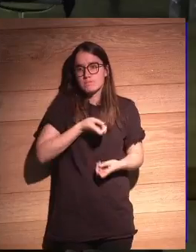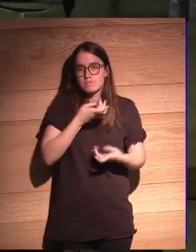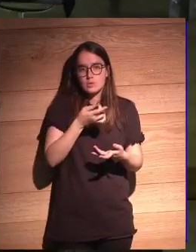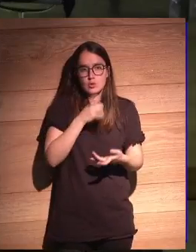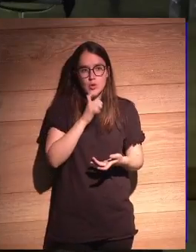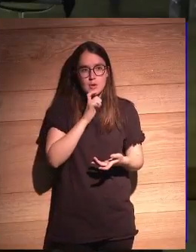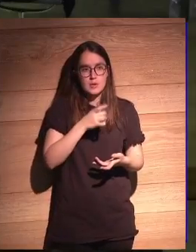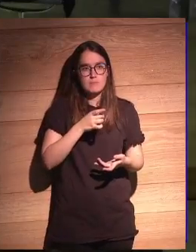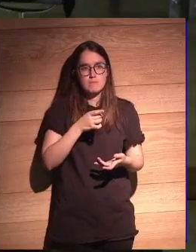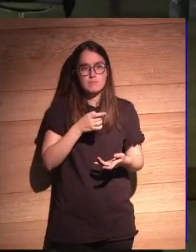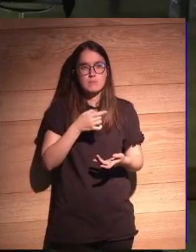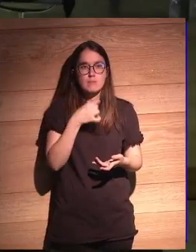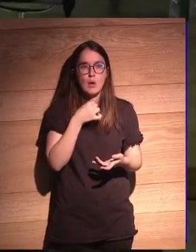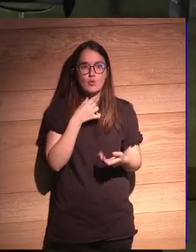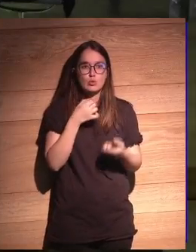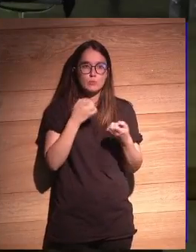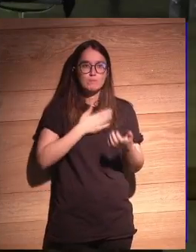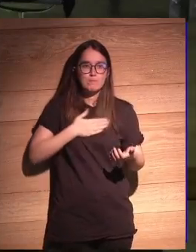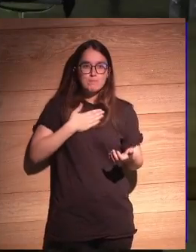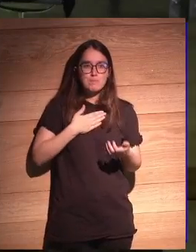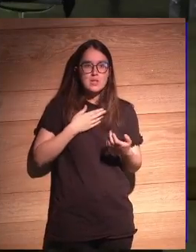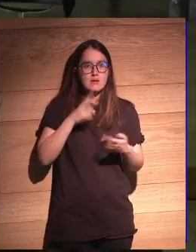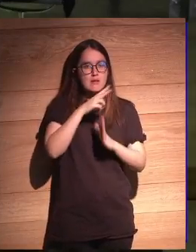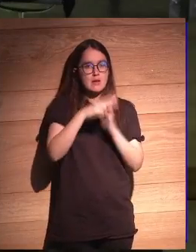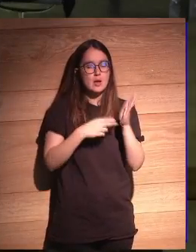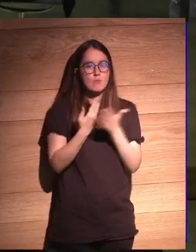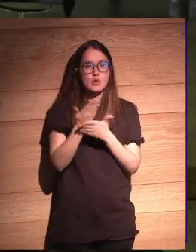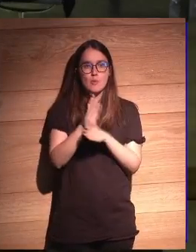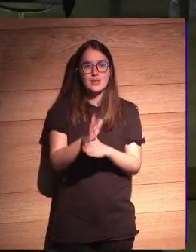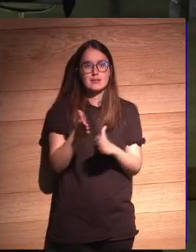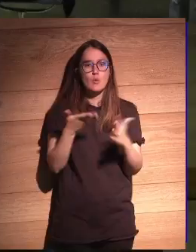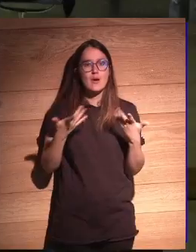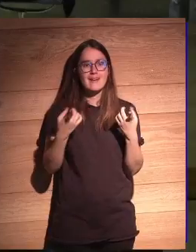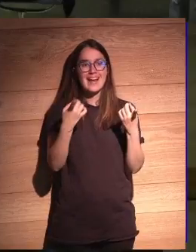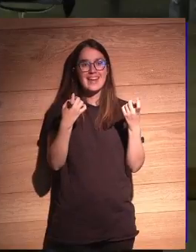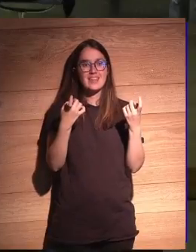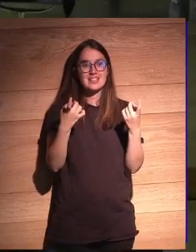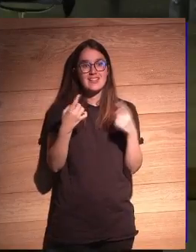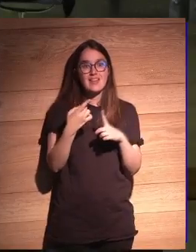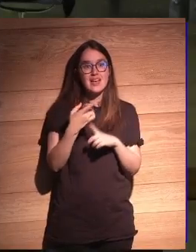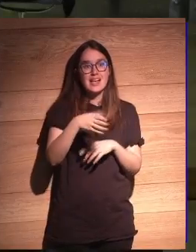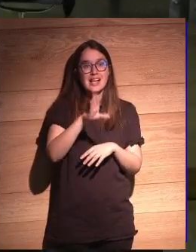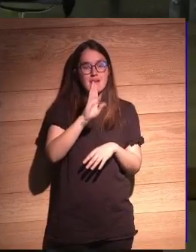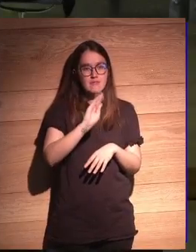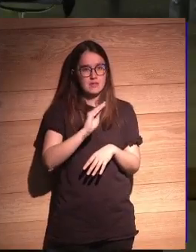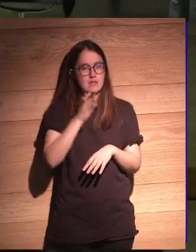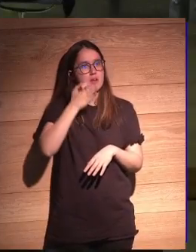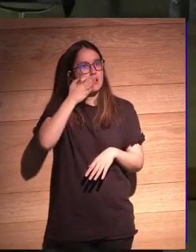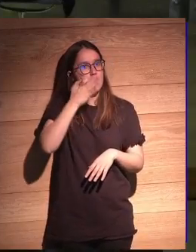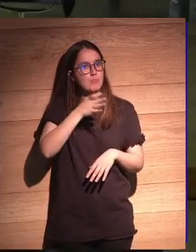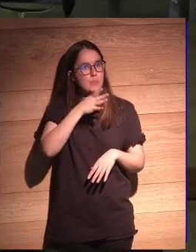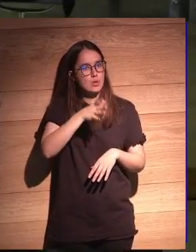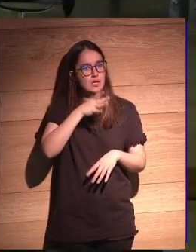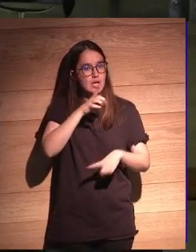and that I found very gratifying to read in the book, is a proposal about the need that we have